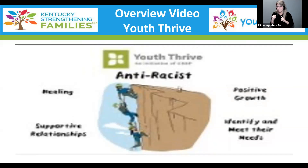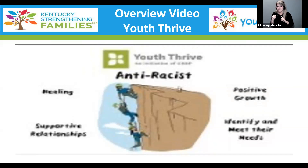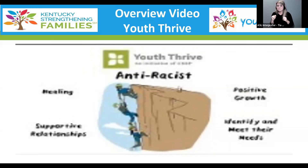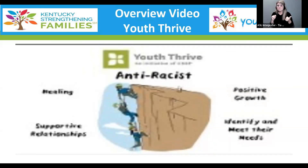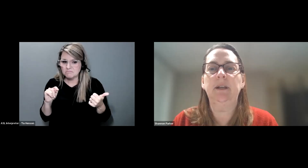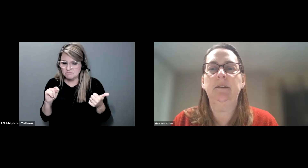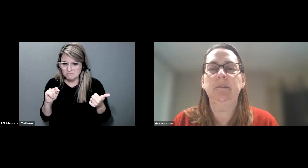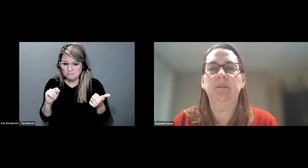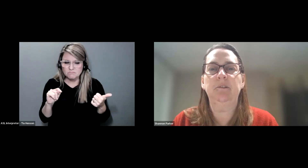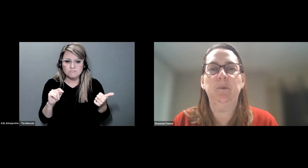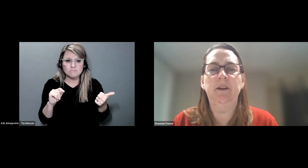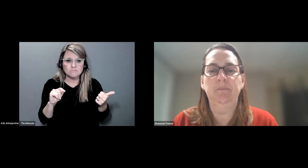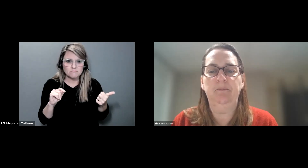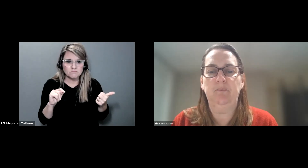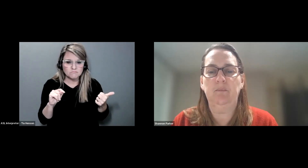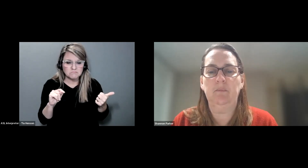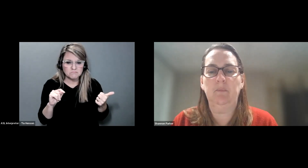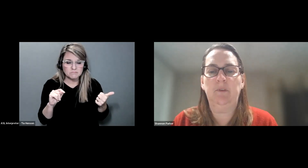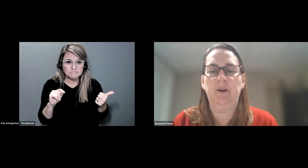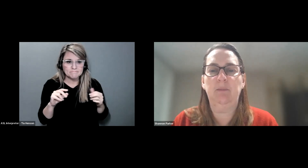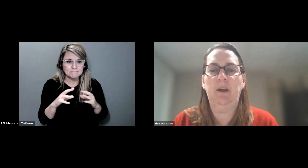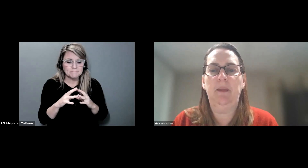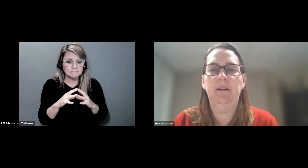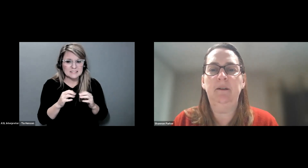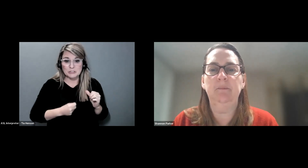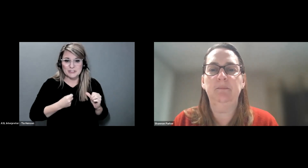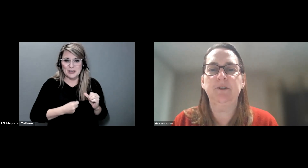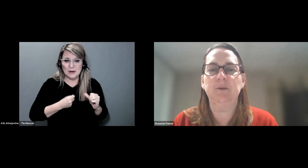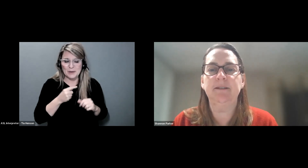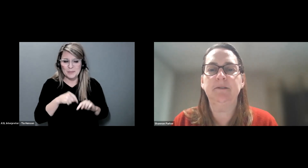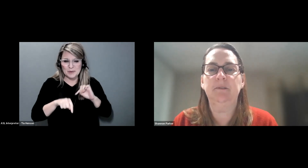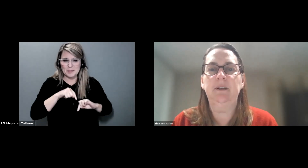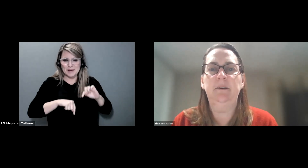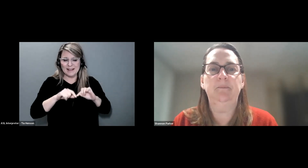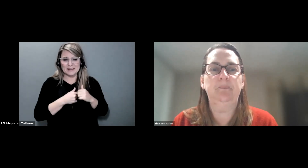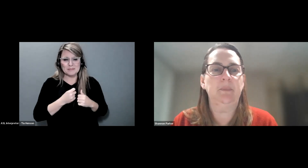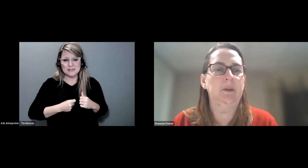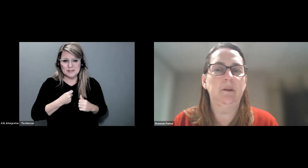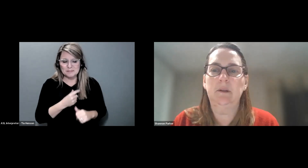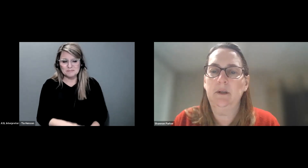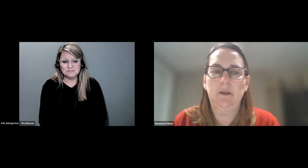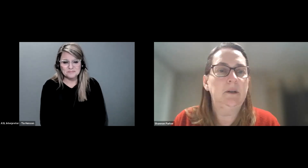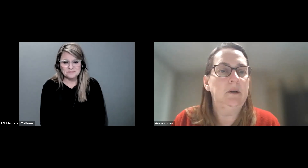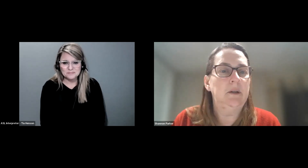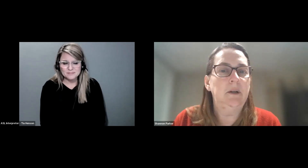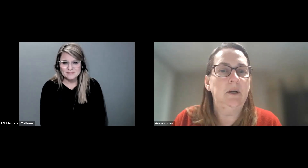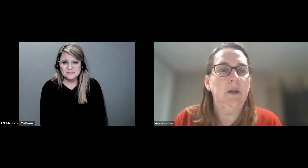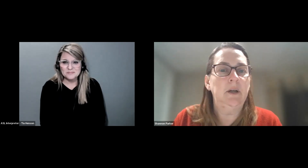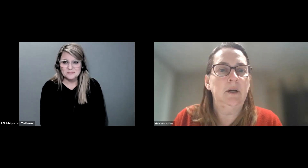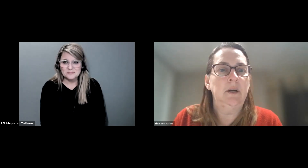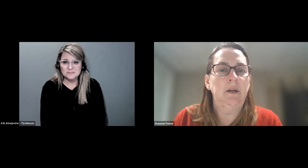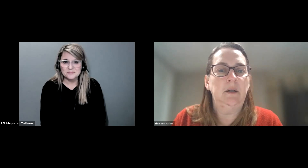Let me just go ahead and do it this way. Sorry about that. Not sure why it's doing that.